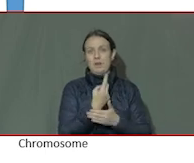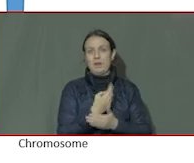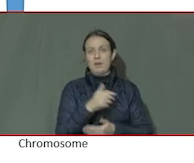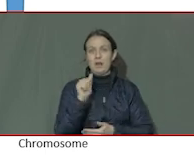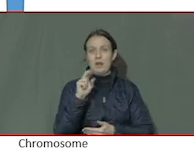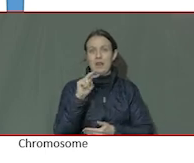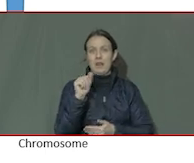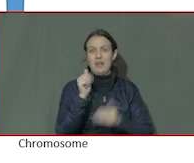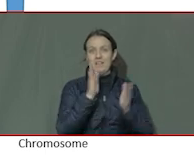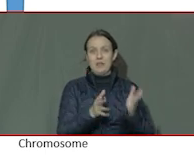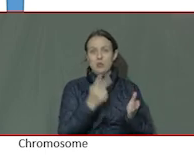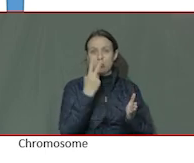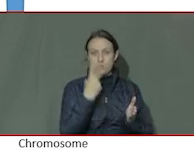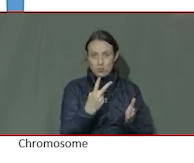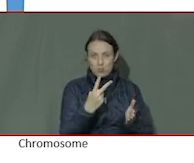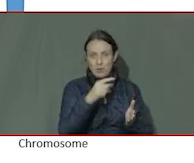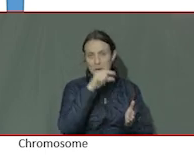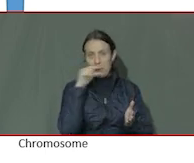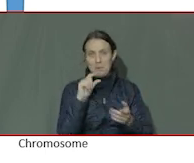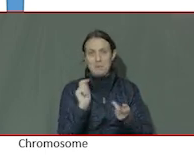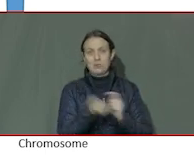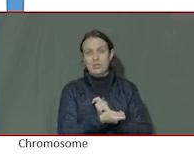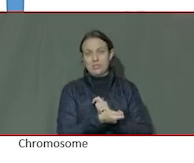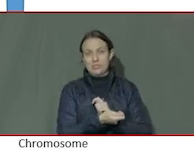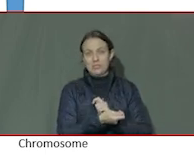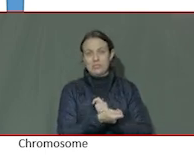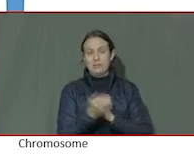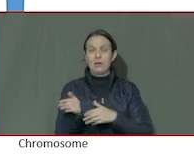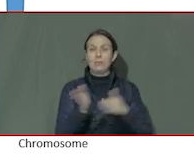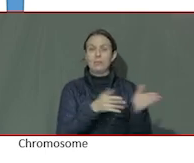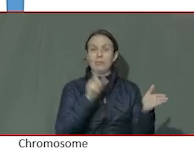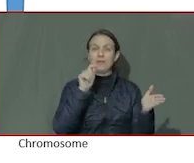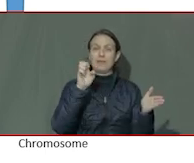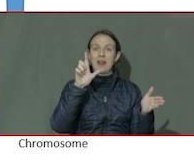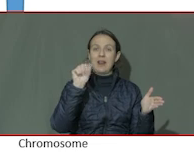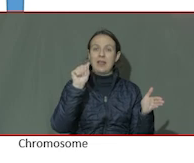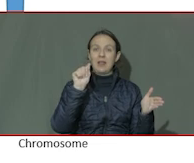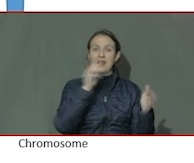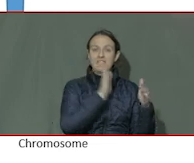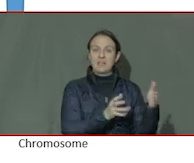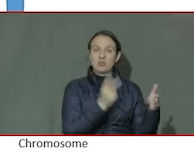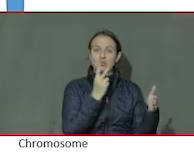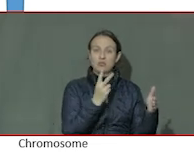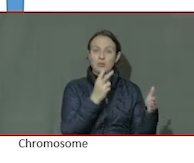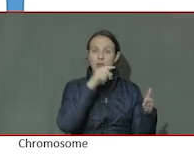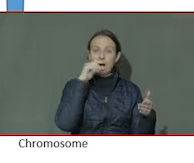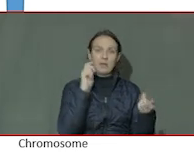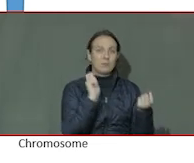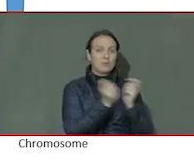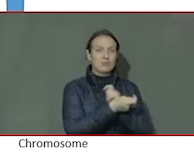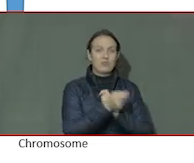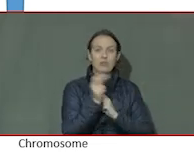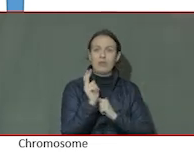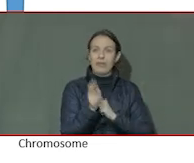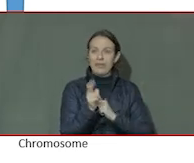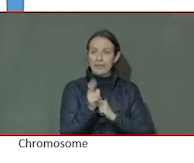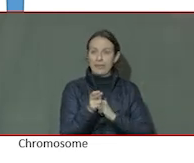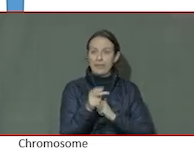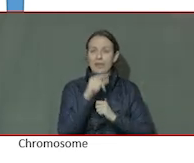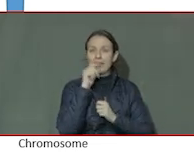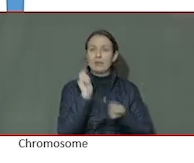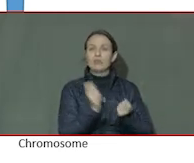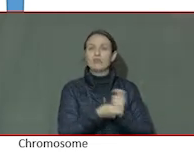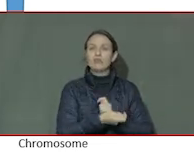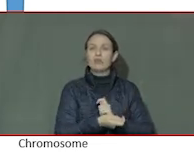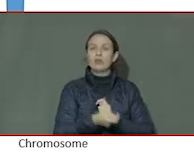anaphase 2. But when we get to telophase 2, we do not call them chromatids. We call them